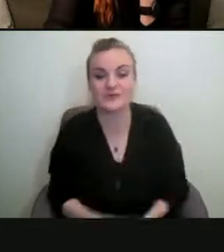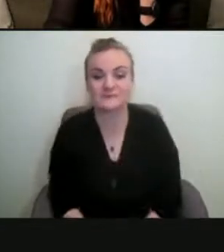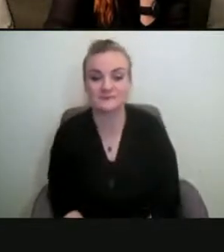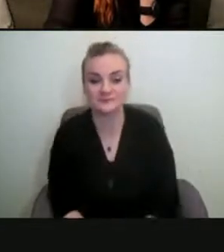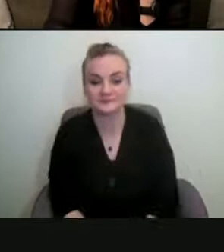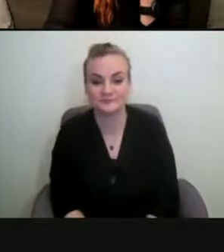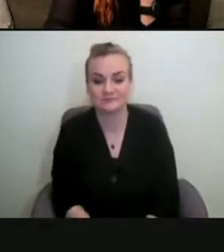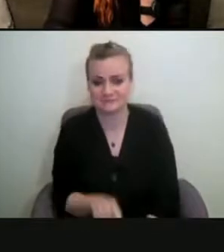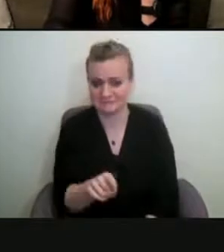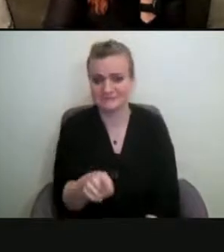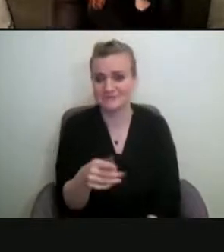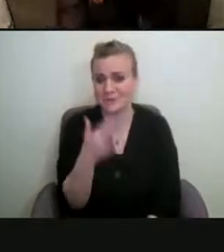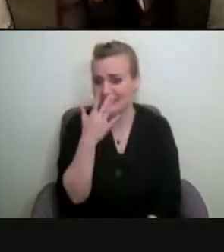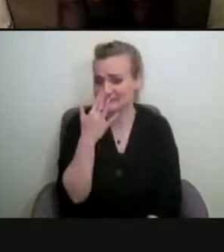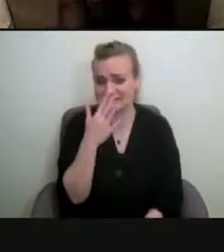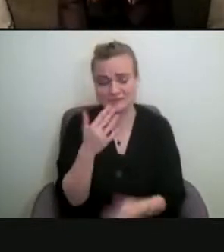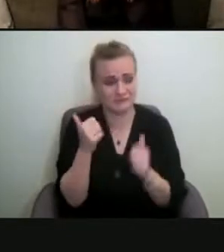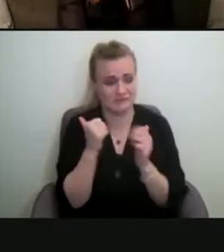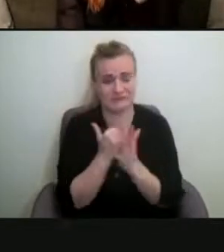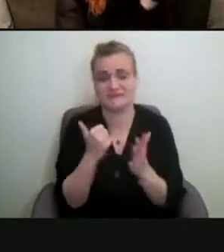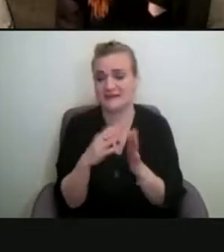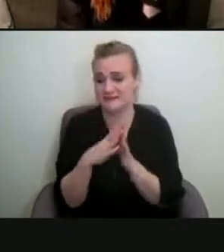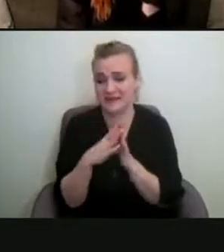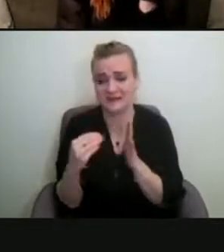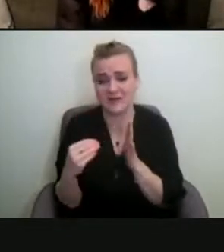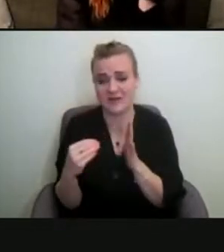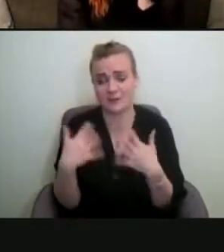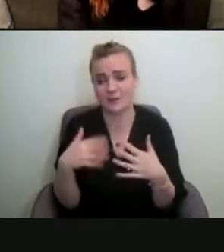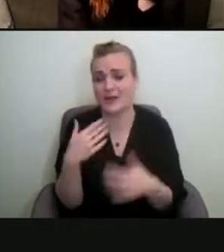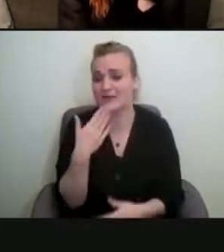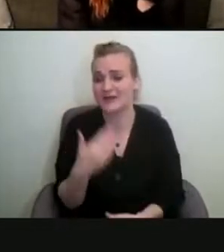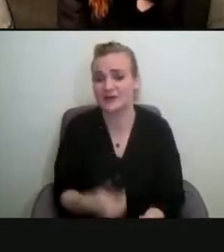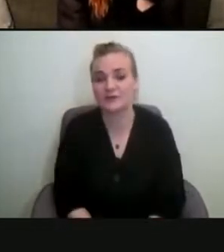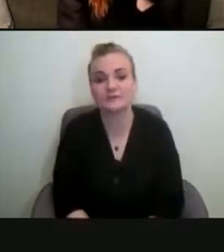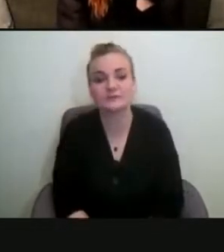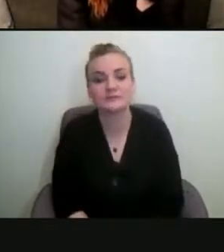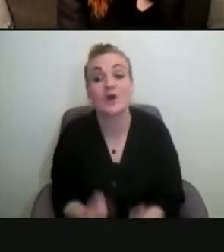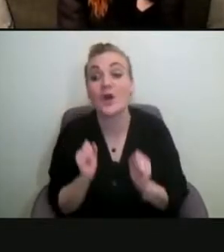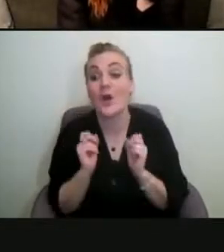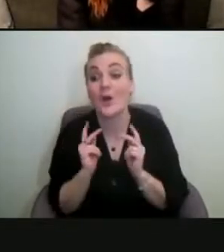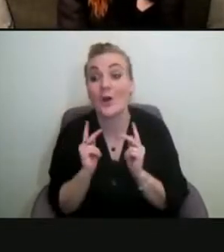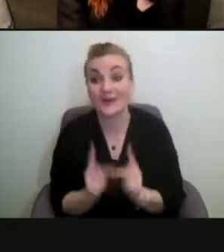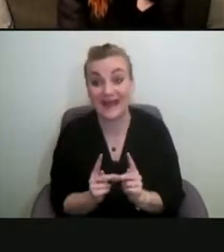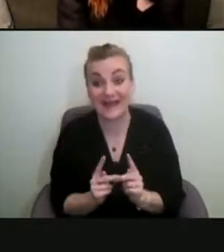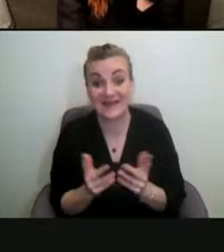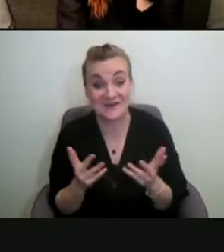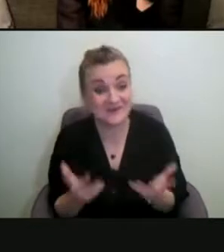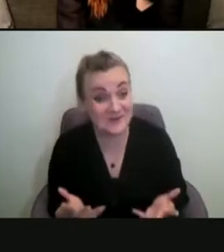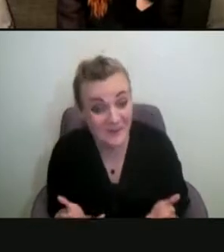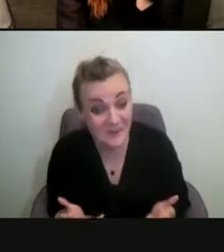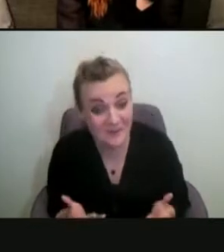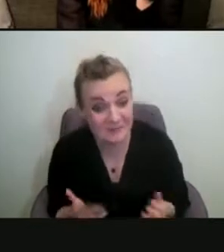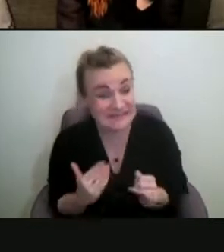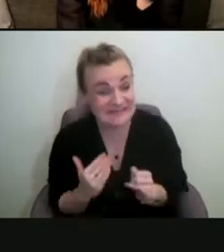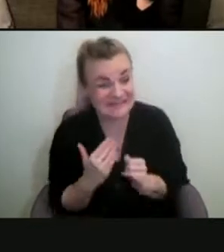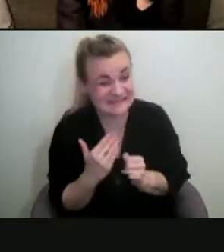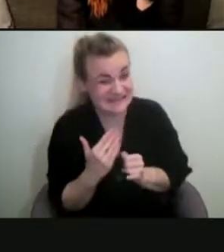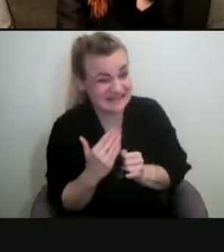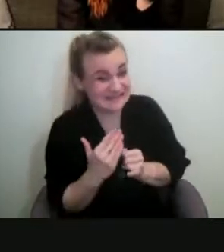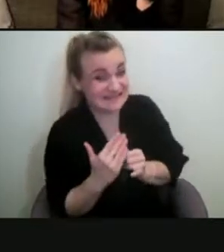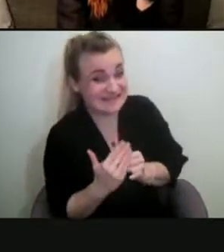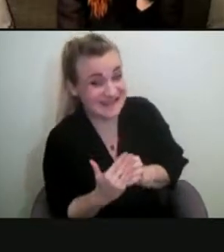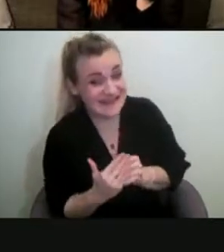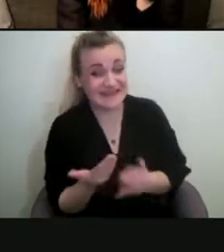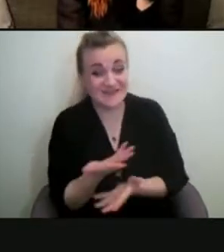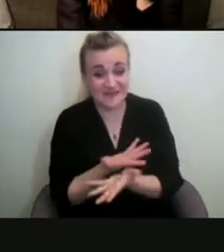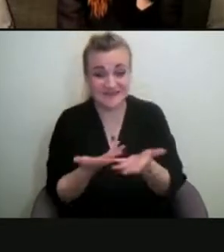some great examples there. Thank you so much. Okay, so it's coming to the end of our discussion,